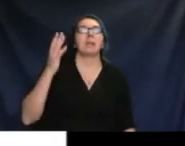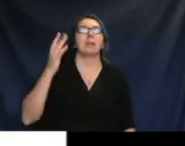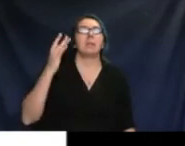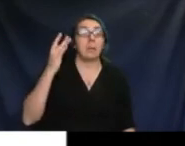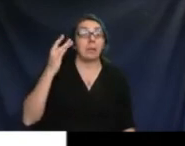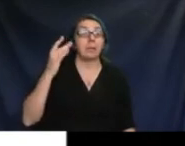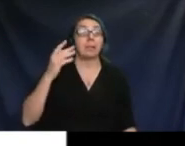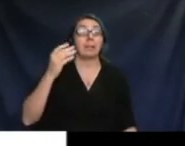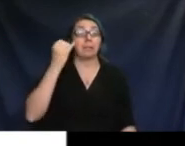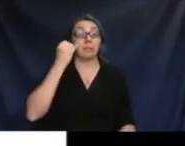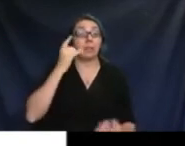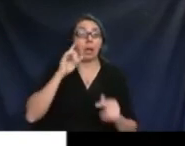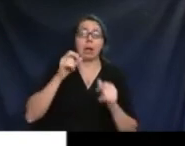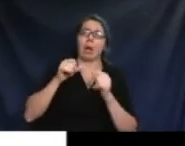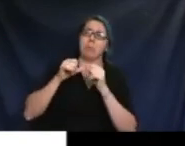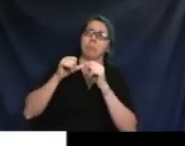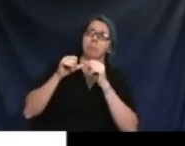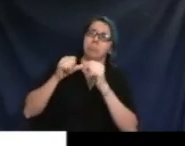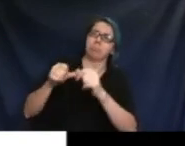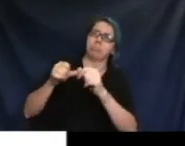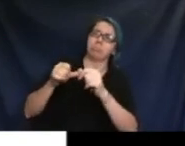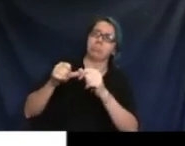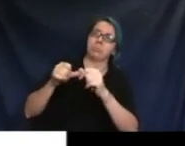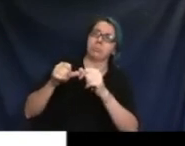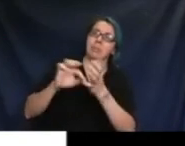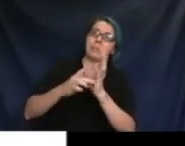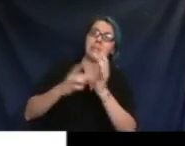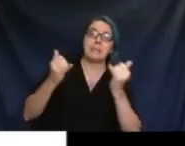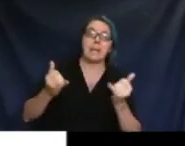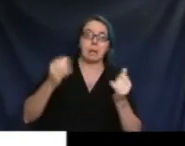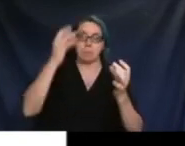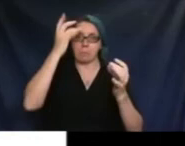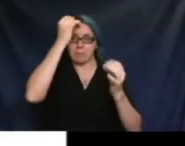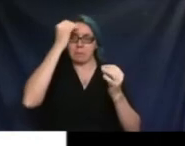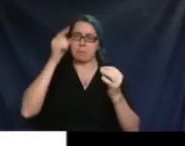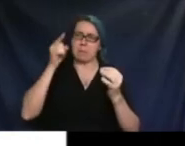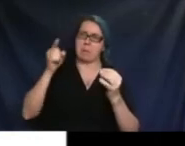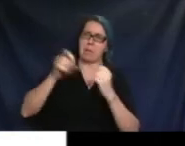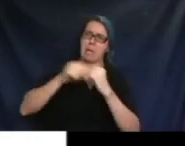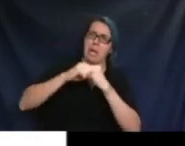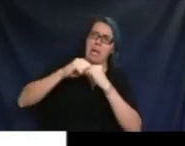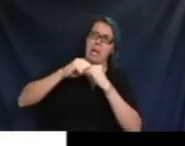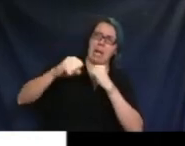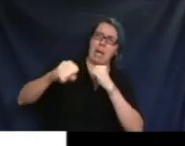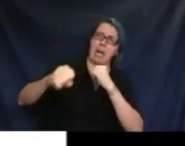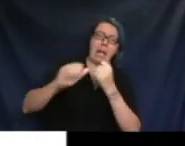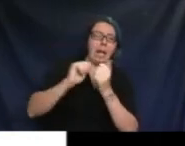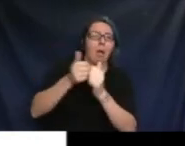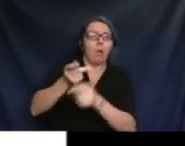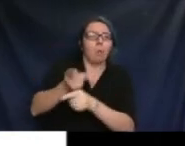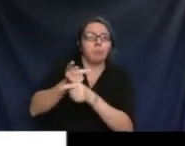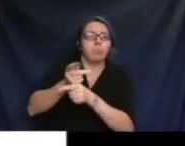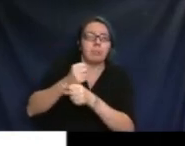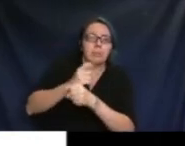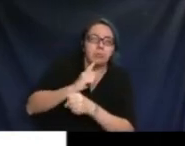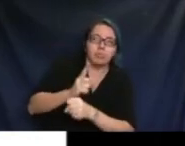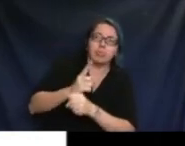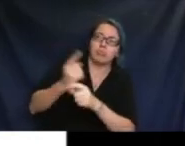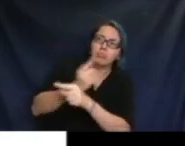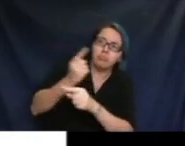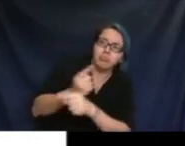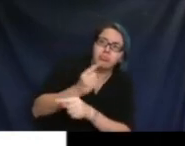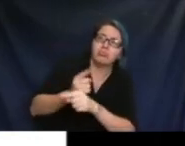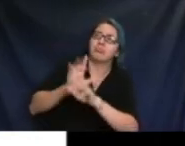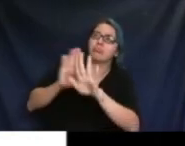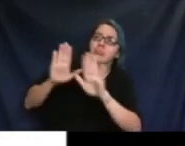become prohibitive. It's better to actually put something in as a proposal that could potentially stay on longer, and bearing